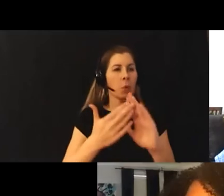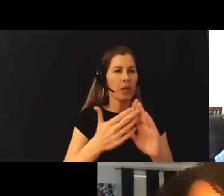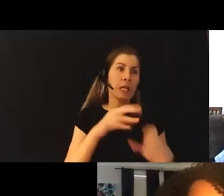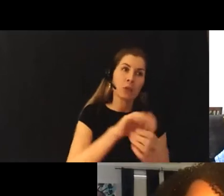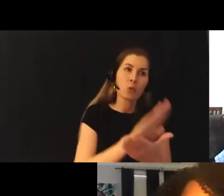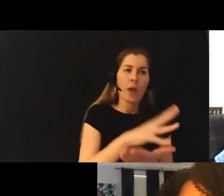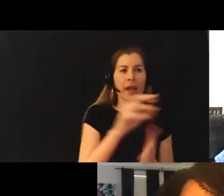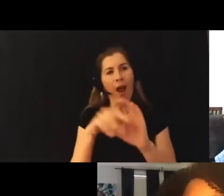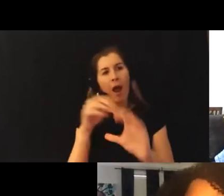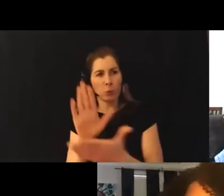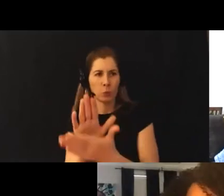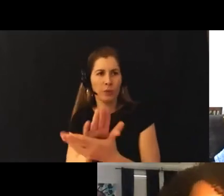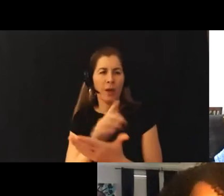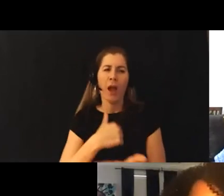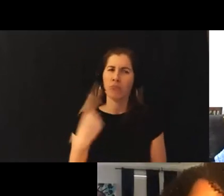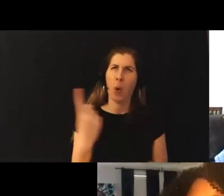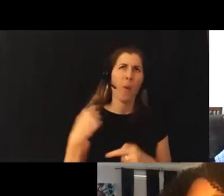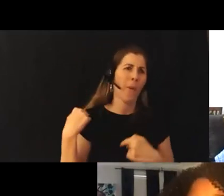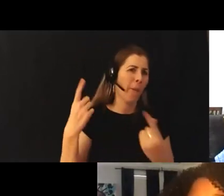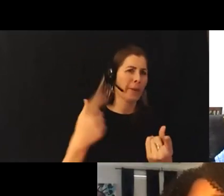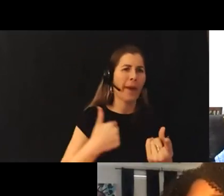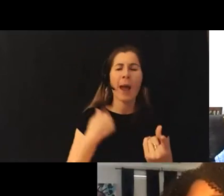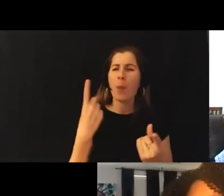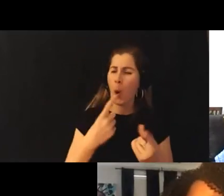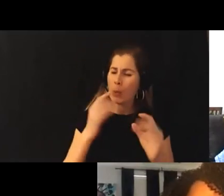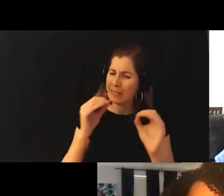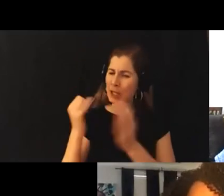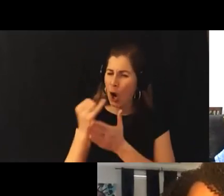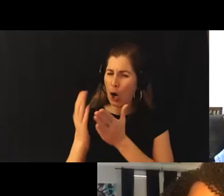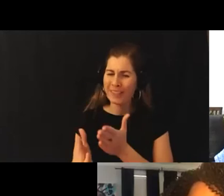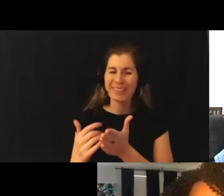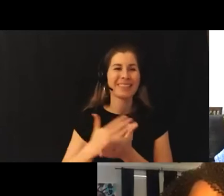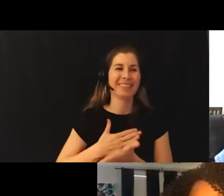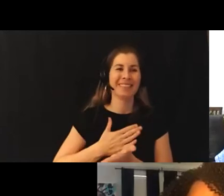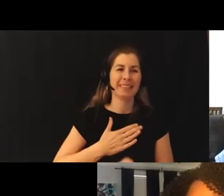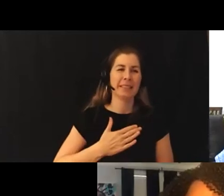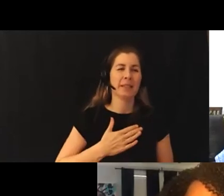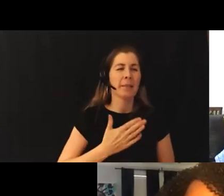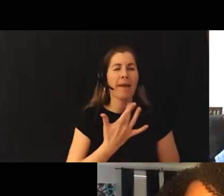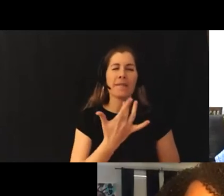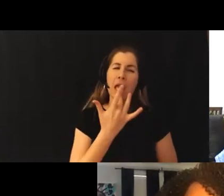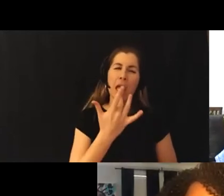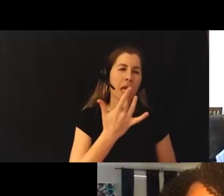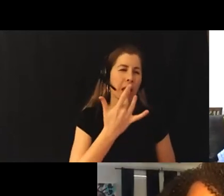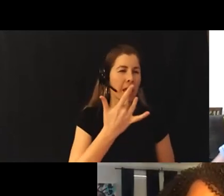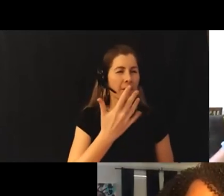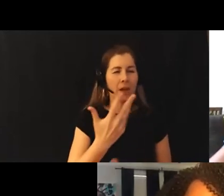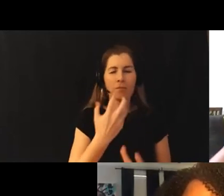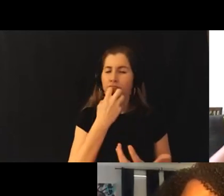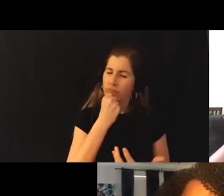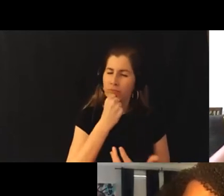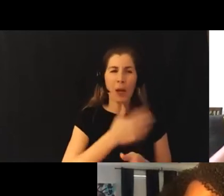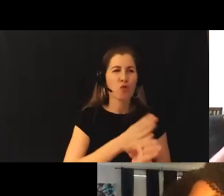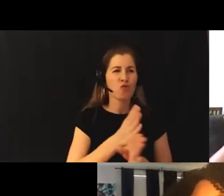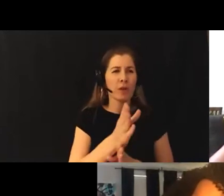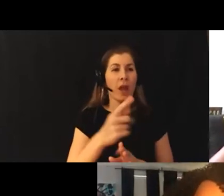I always have. I've always been a teaching artist. And that's one of my favorite things about my career, is that I have been